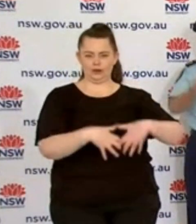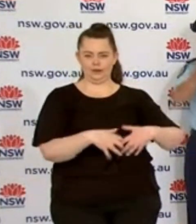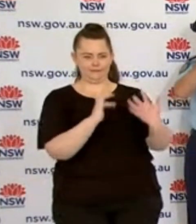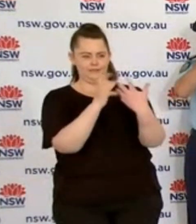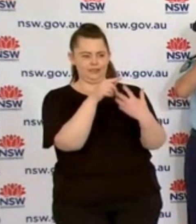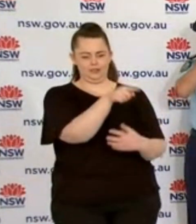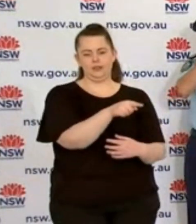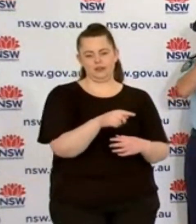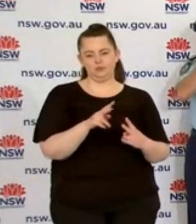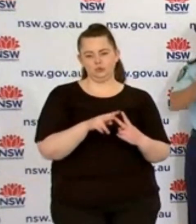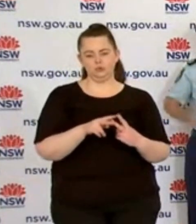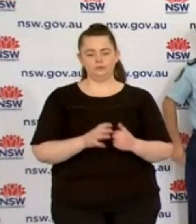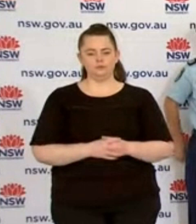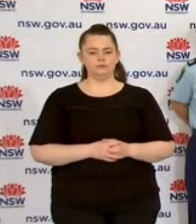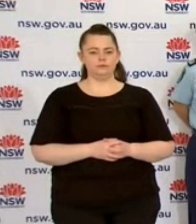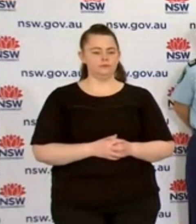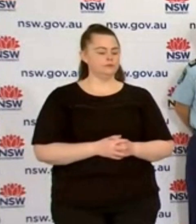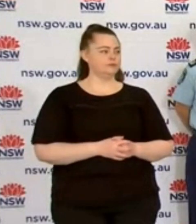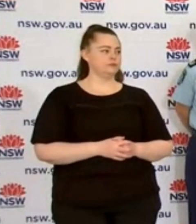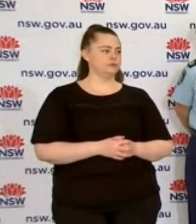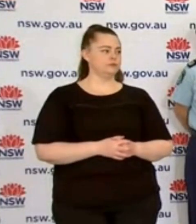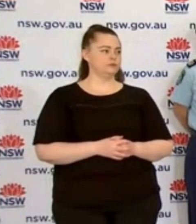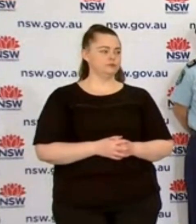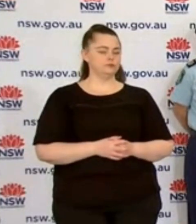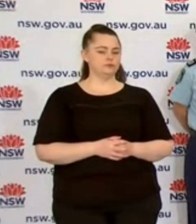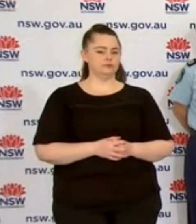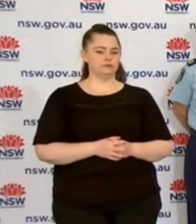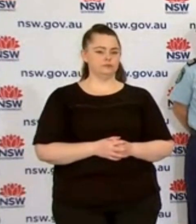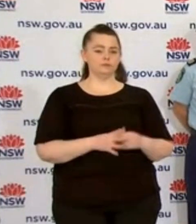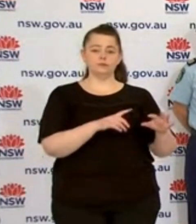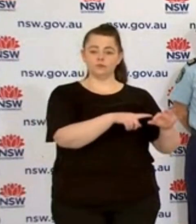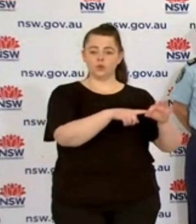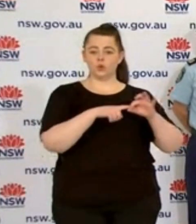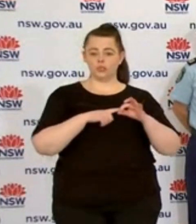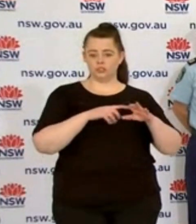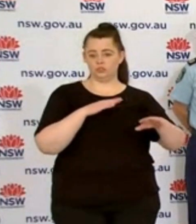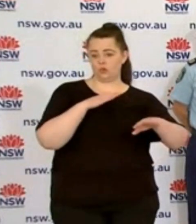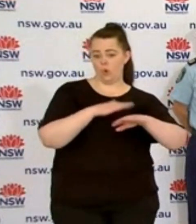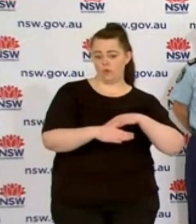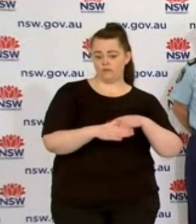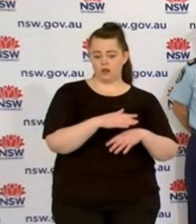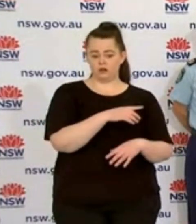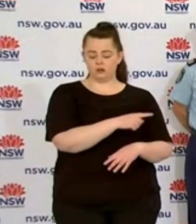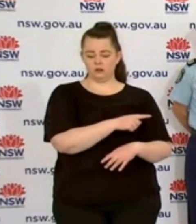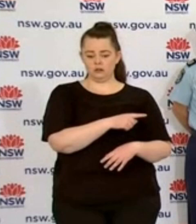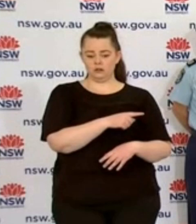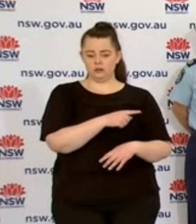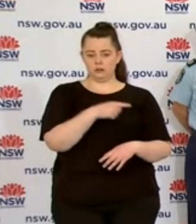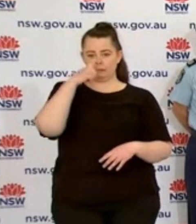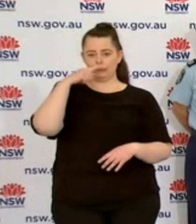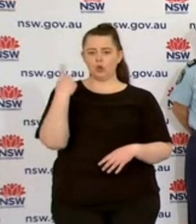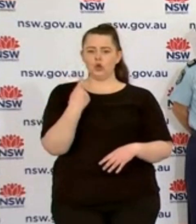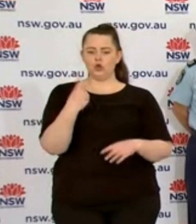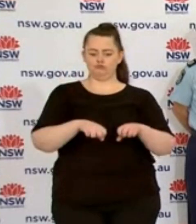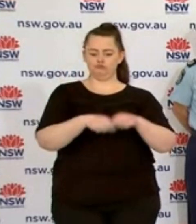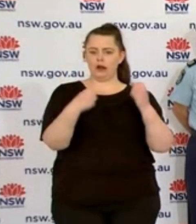Deputy Commissioner told us about, the cases of people not complying, that our fate now lies in the hands of people